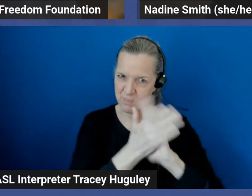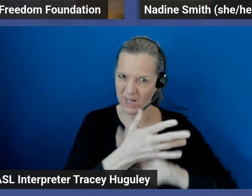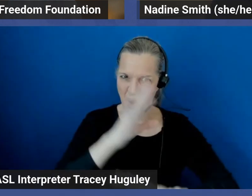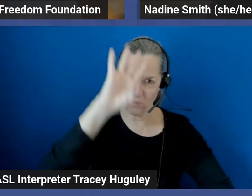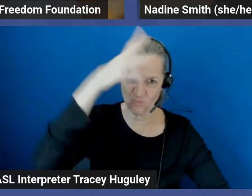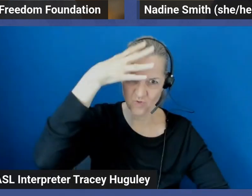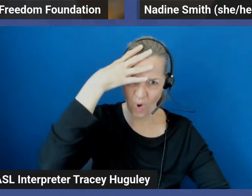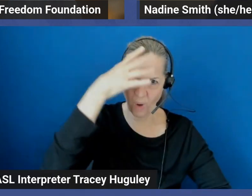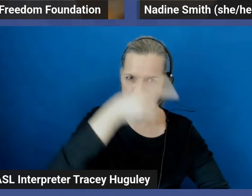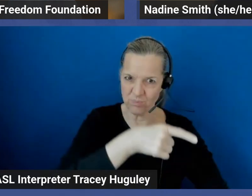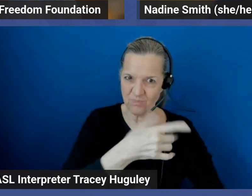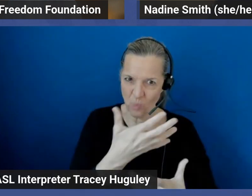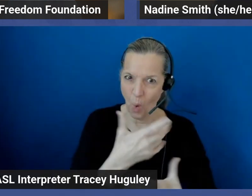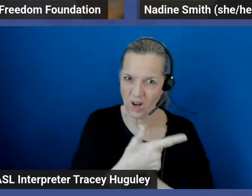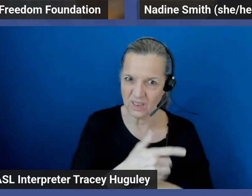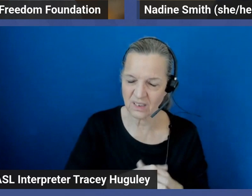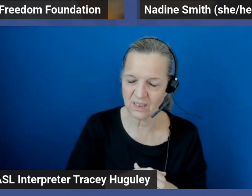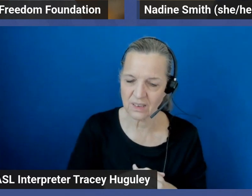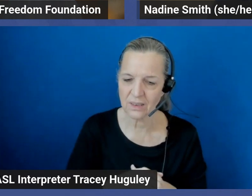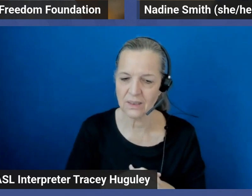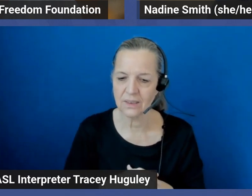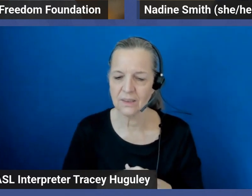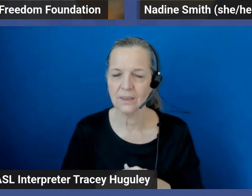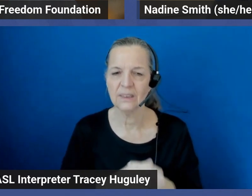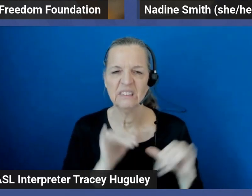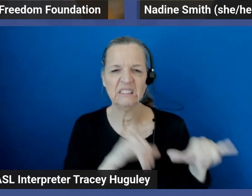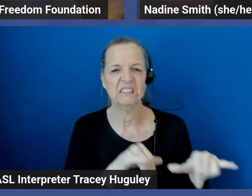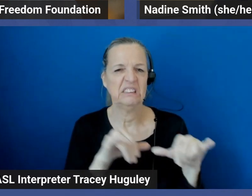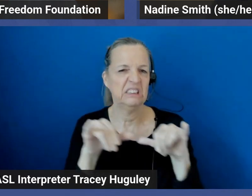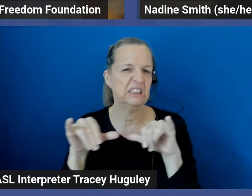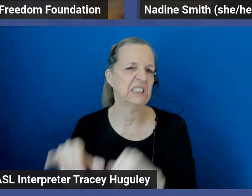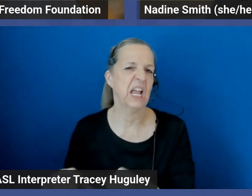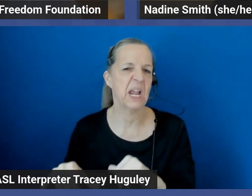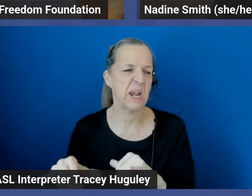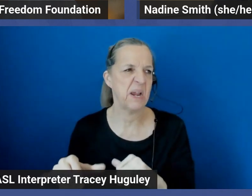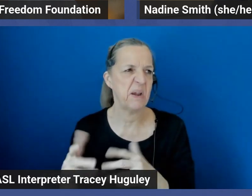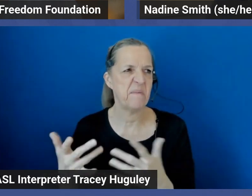Trump, and has been pulling from the same,